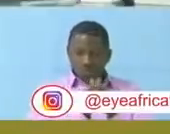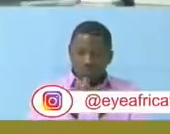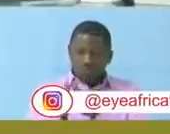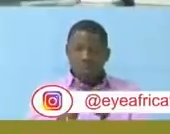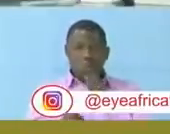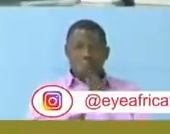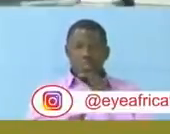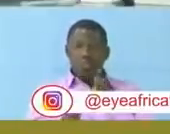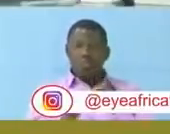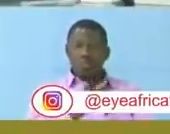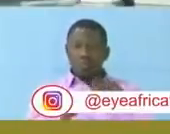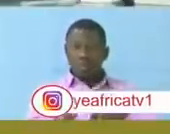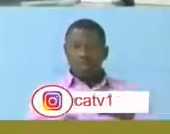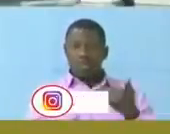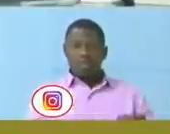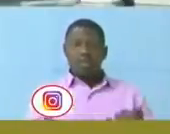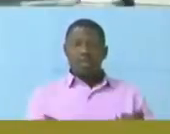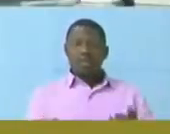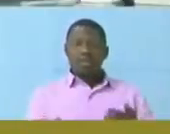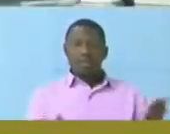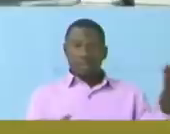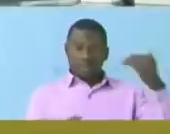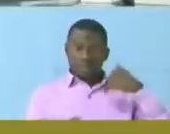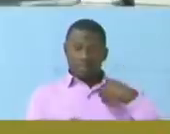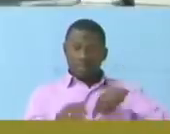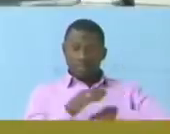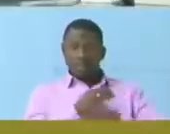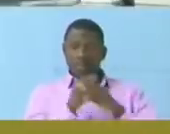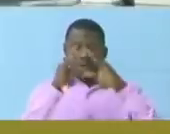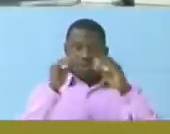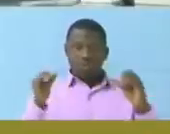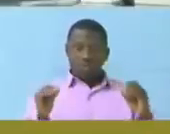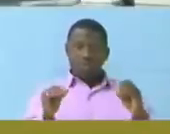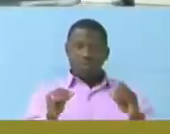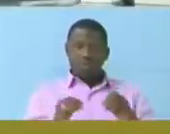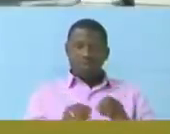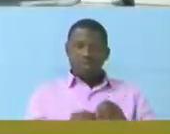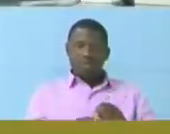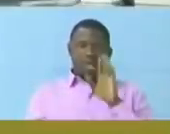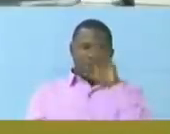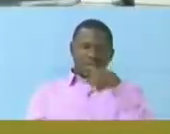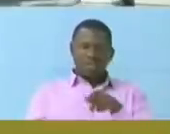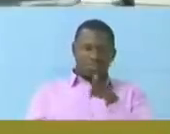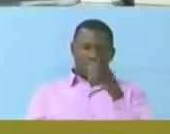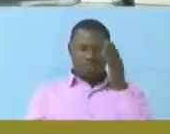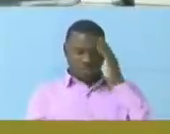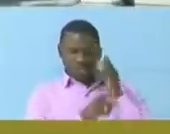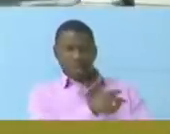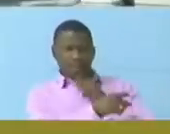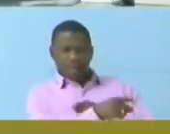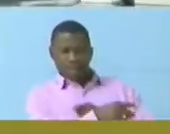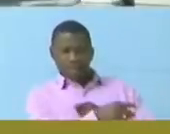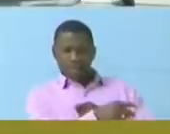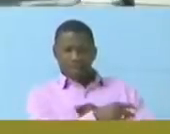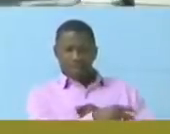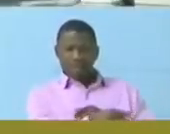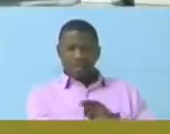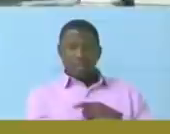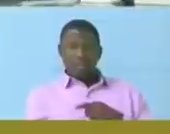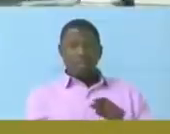came into my office. He said, "Do you know this man? He's one of the